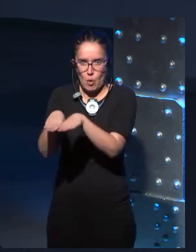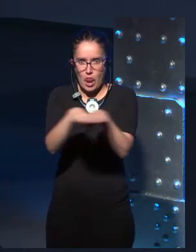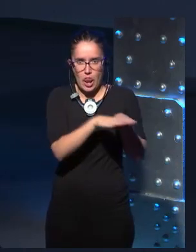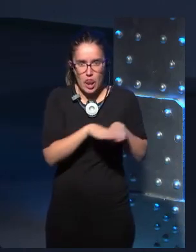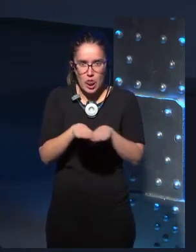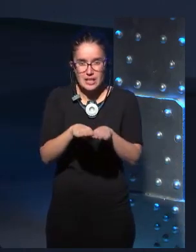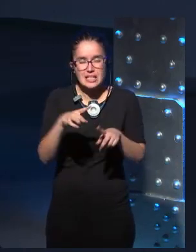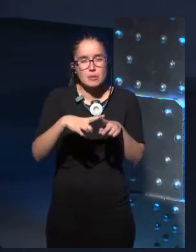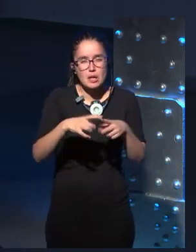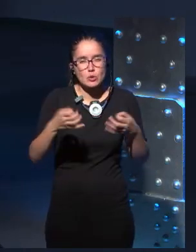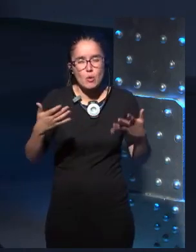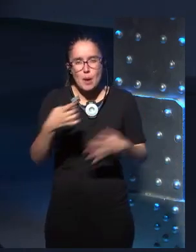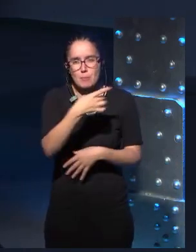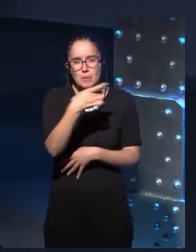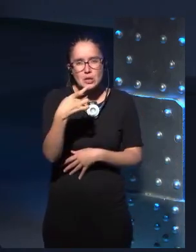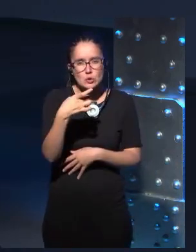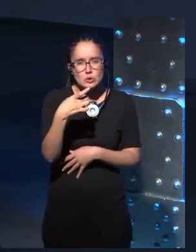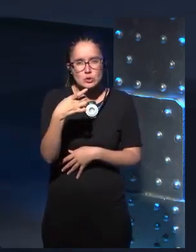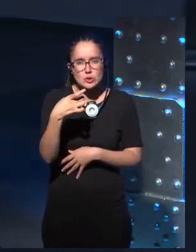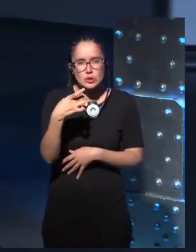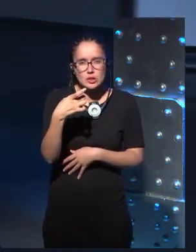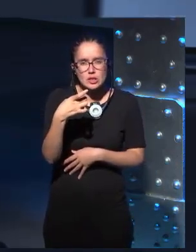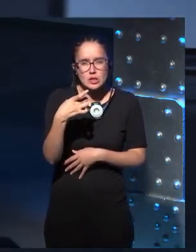that? Minus